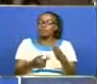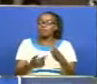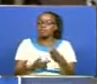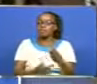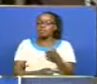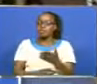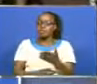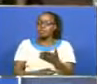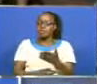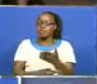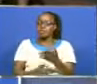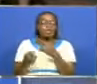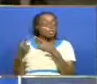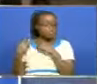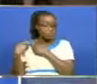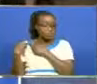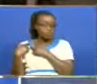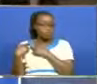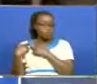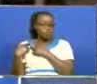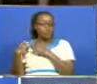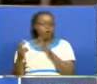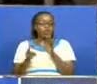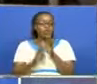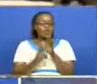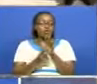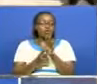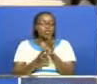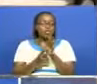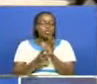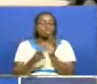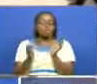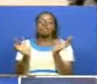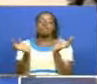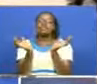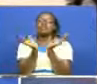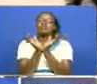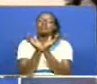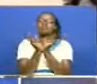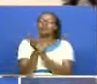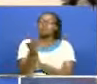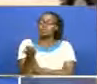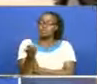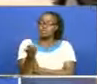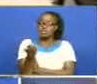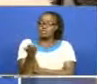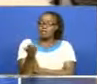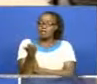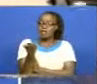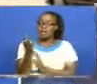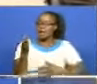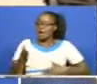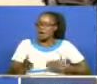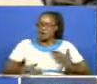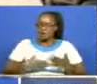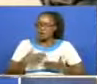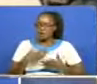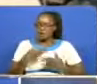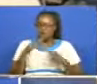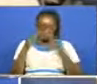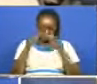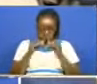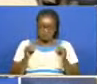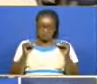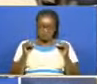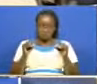that is in charge of the contract at Kamariny Stadium. We are not at all happy based on our progress